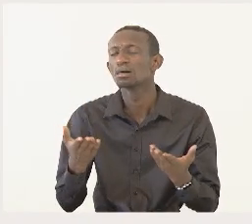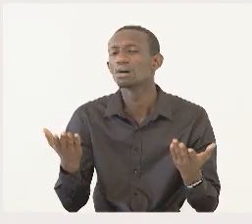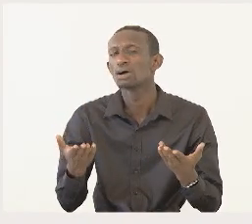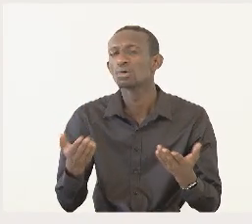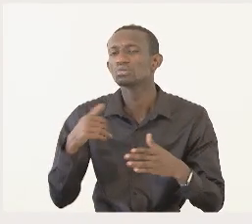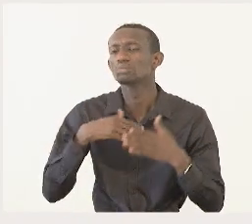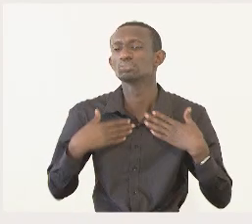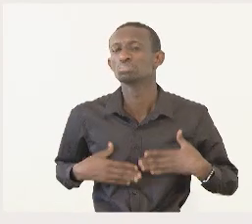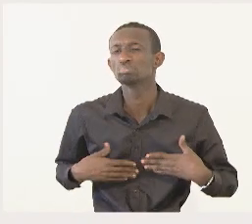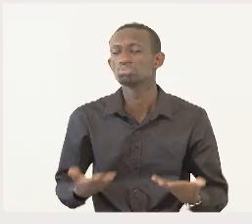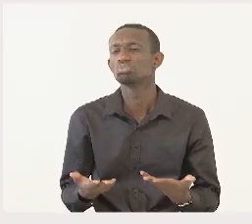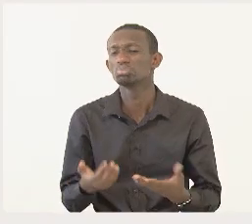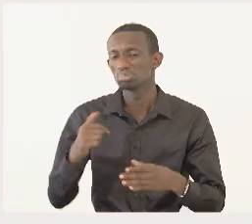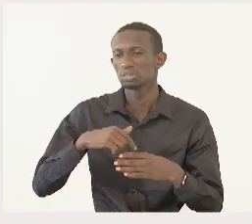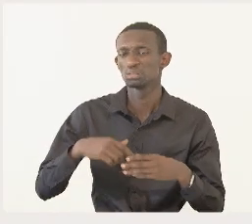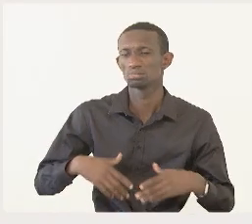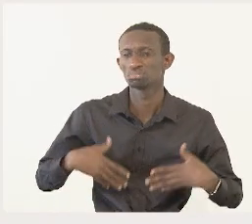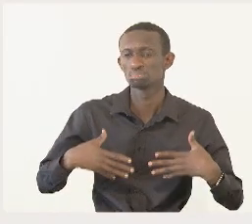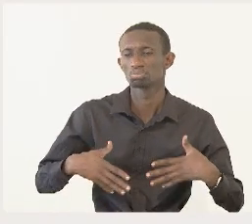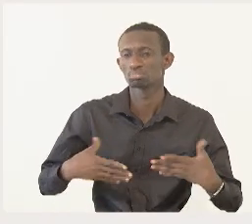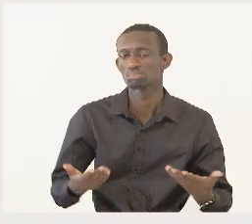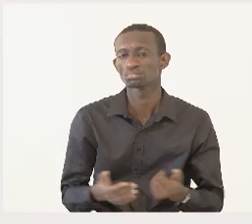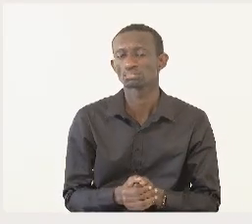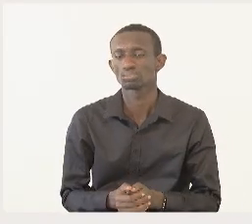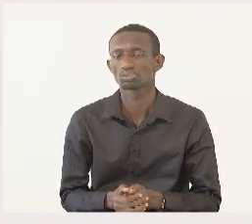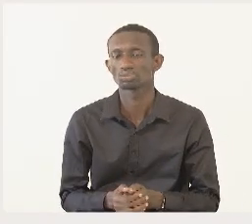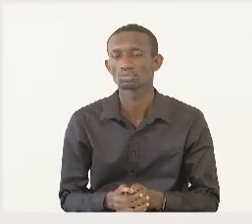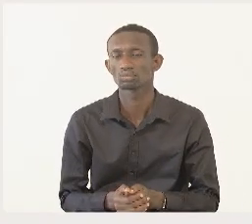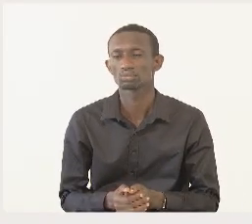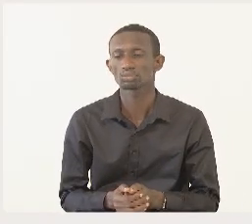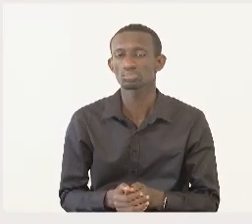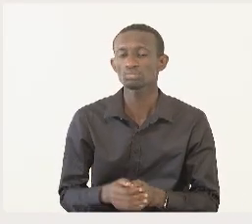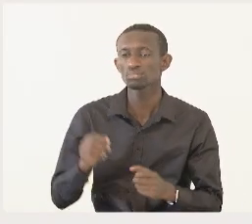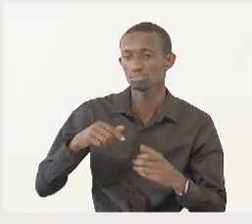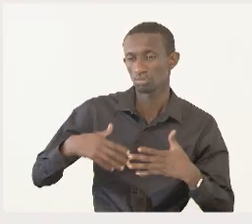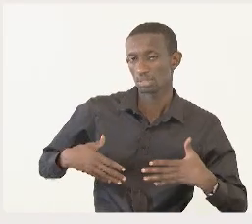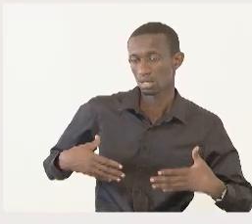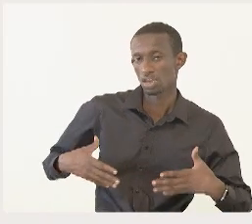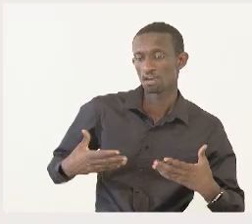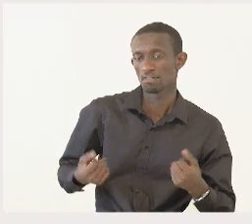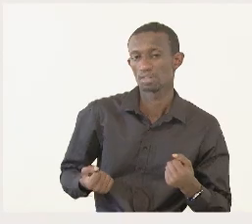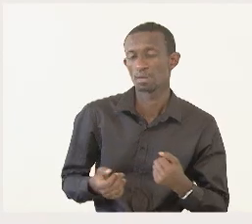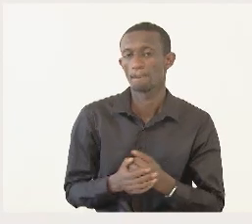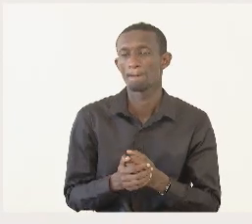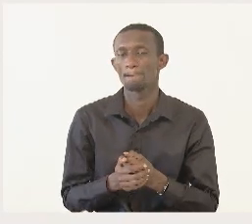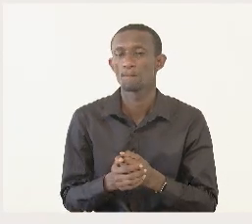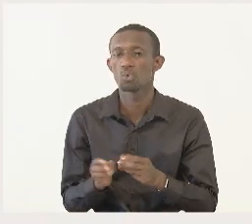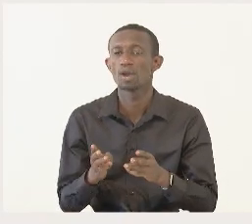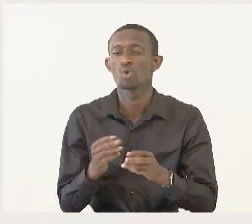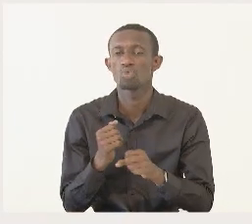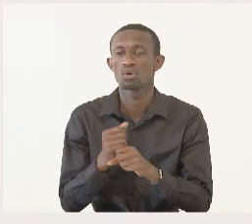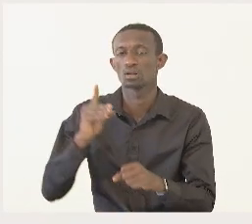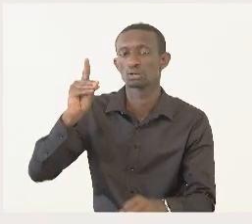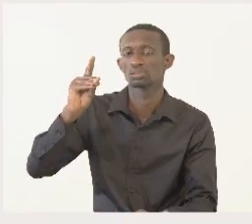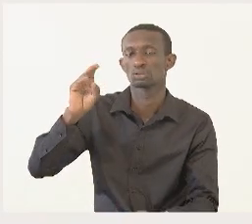there, that has been taken to the liver? So the liver has to do the function of what you call deamination. Deamination is the process